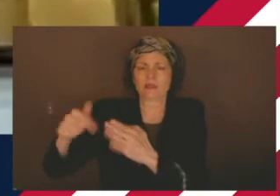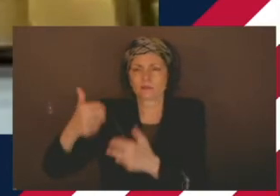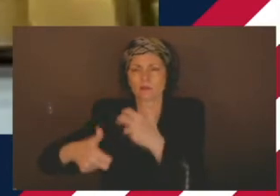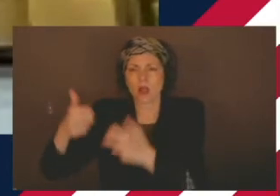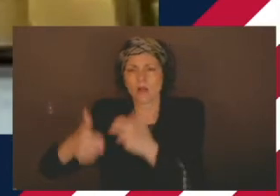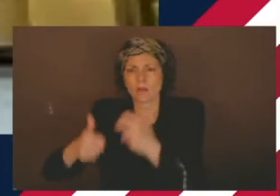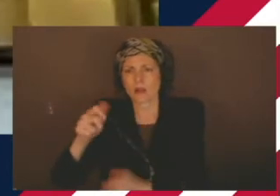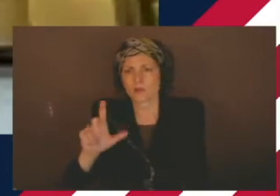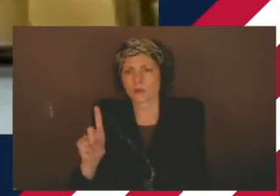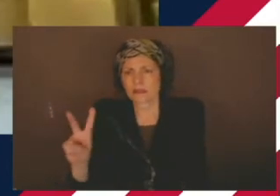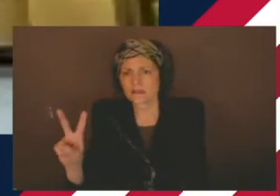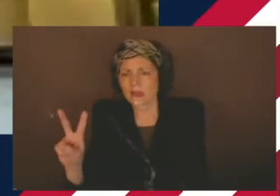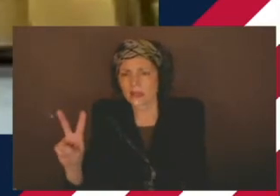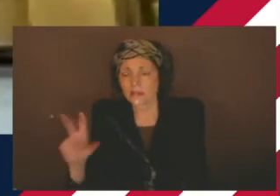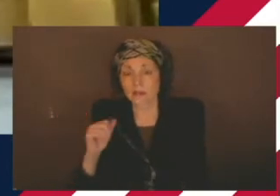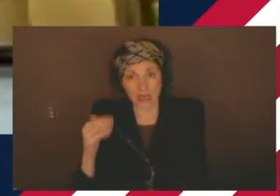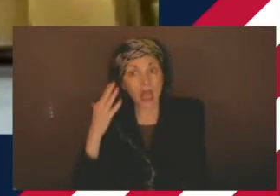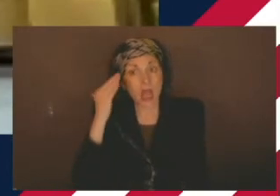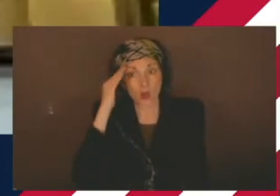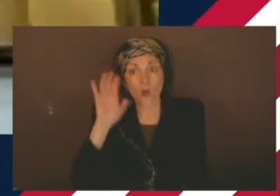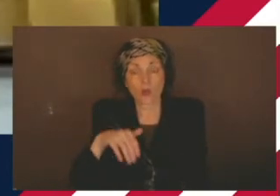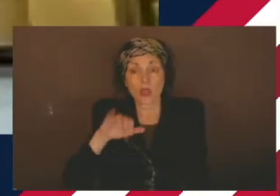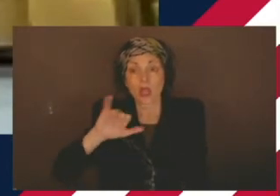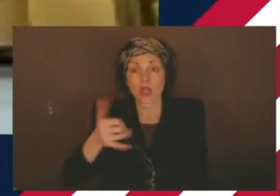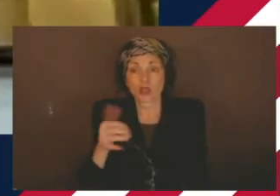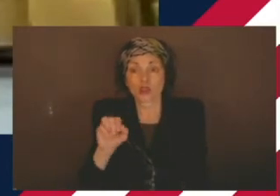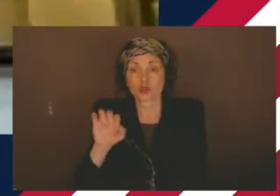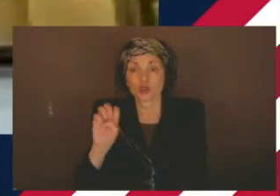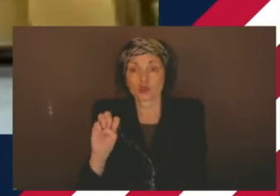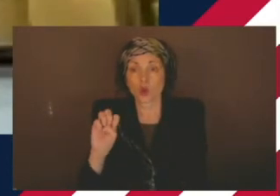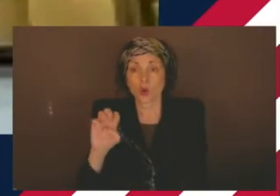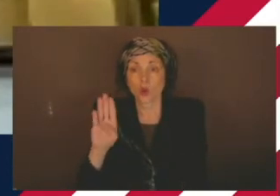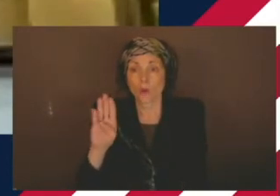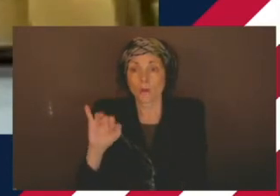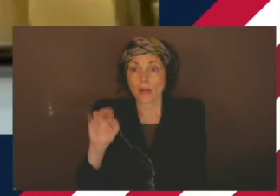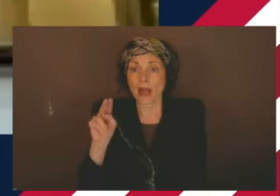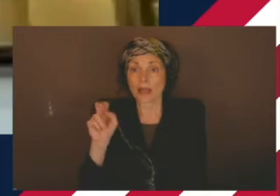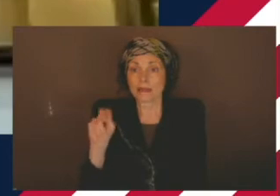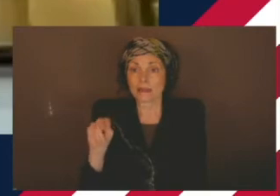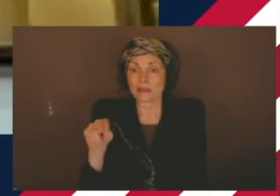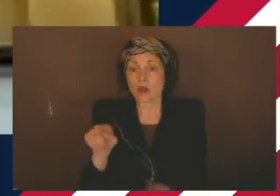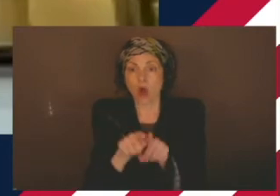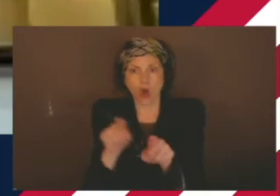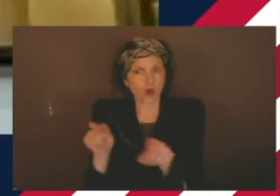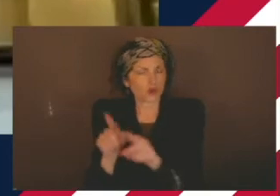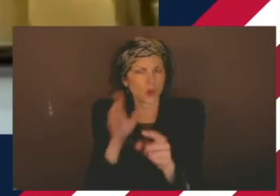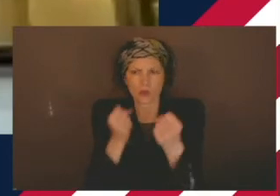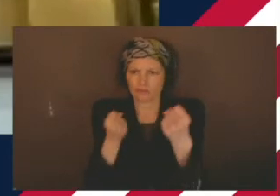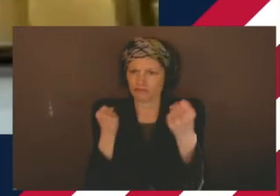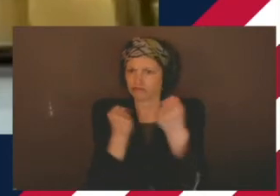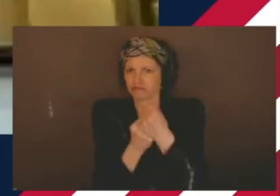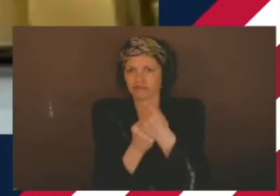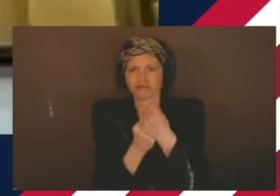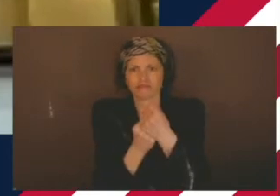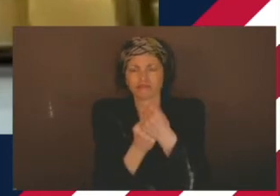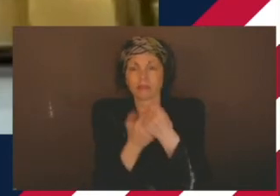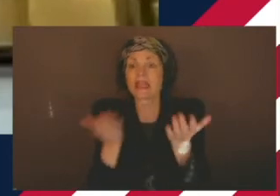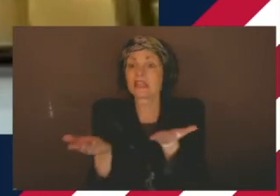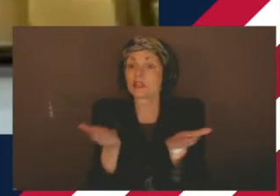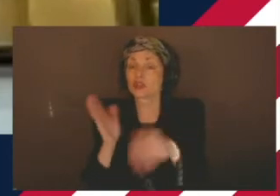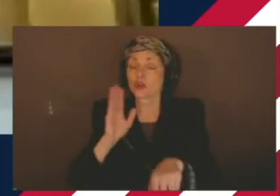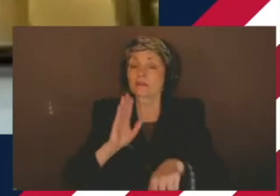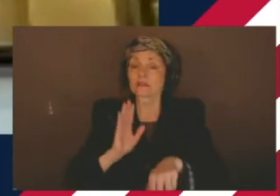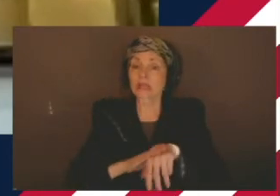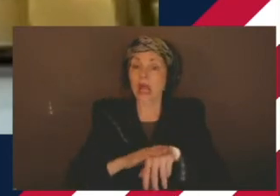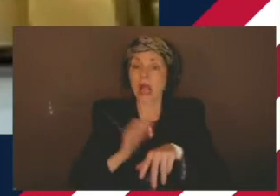We know that Joe Biden has been a big advocate on this issue also, and it's serving on Judiciary Committee. I know that we